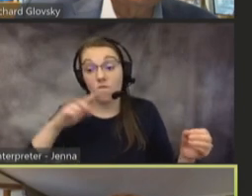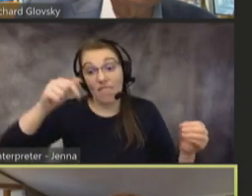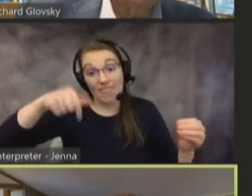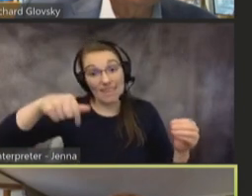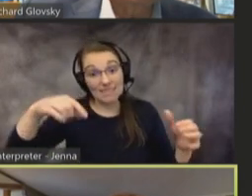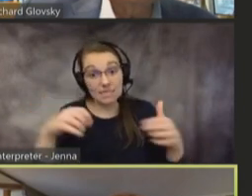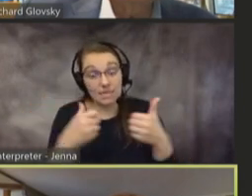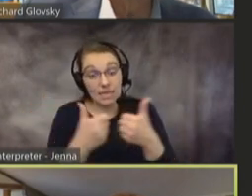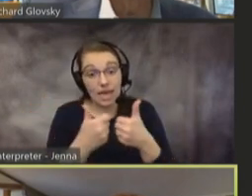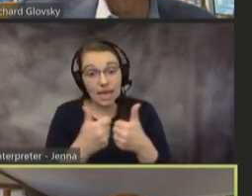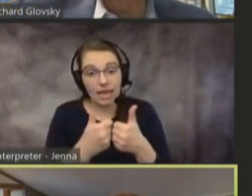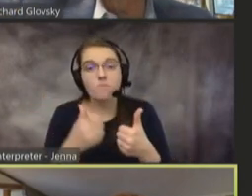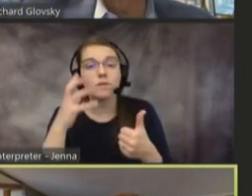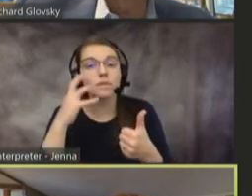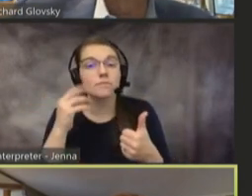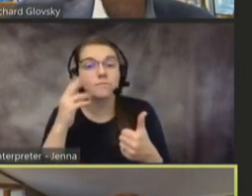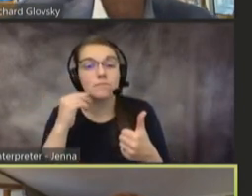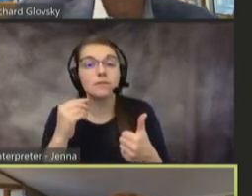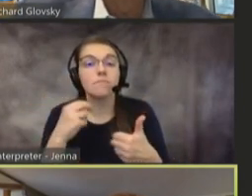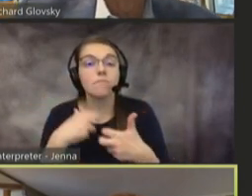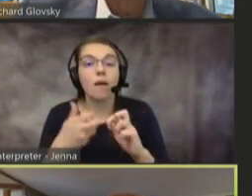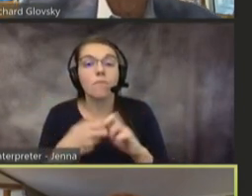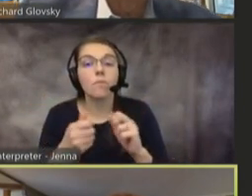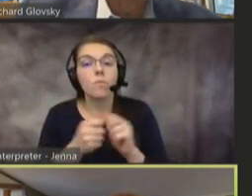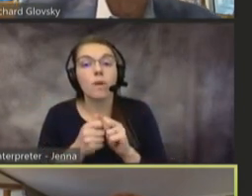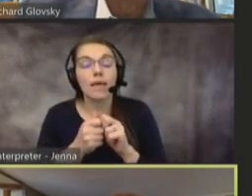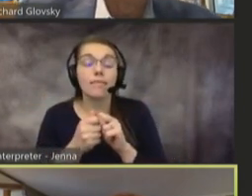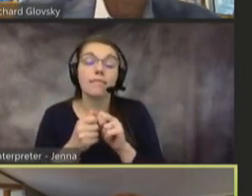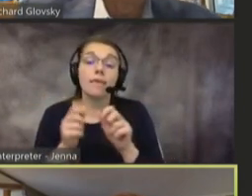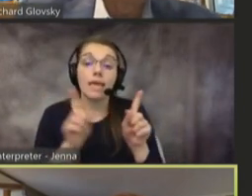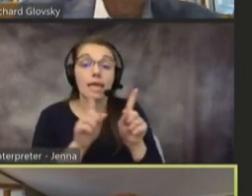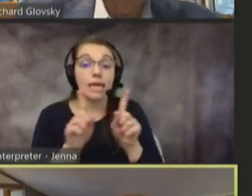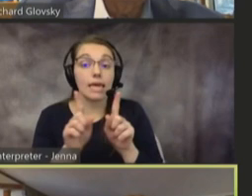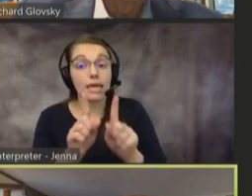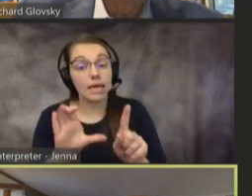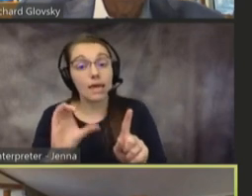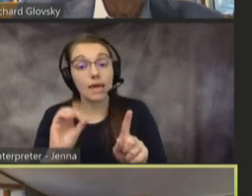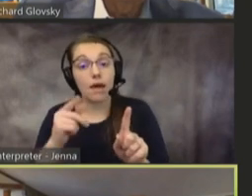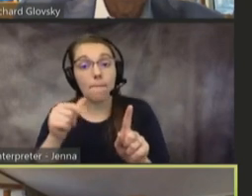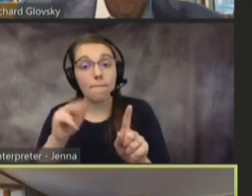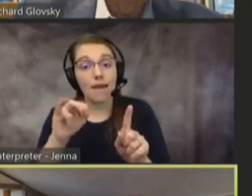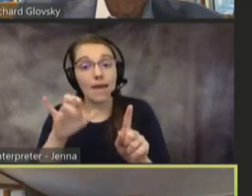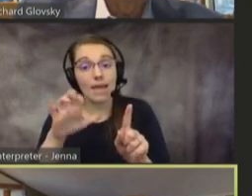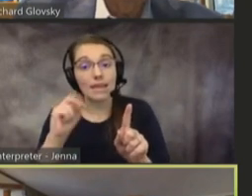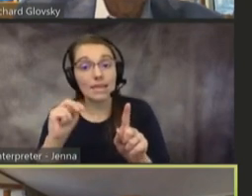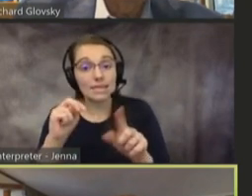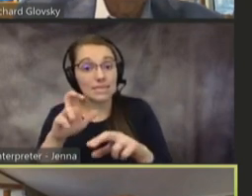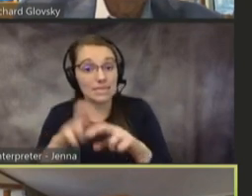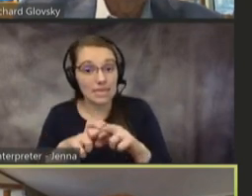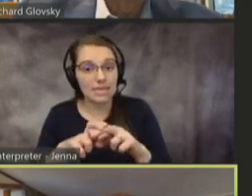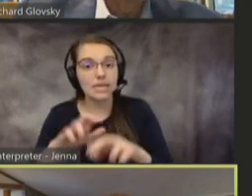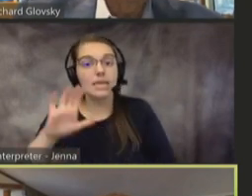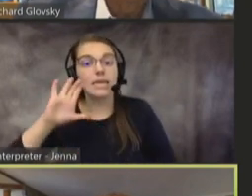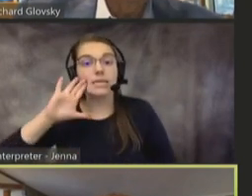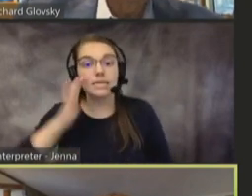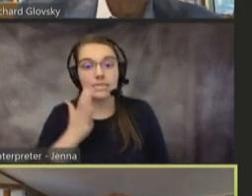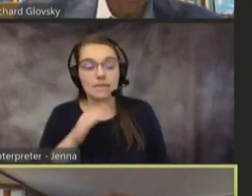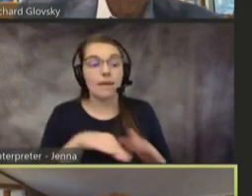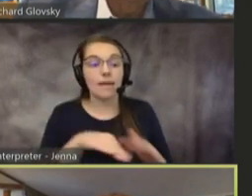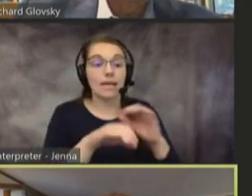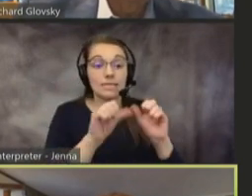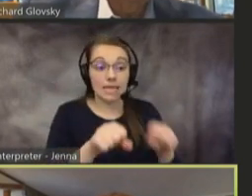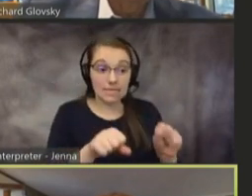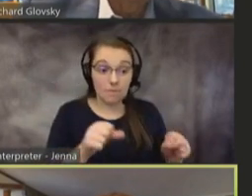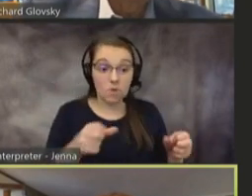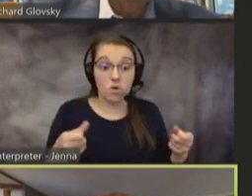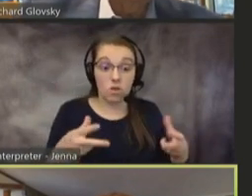We've run into the problem with companion seating. There appears to be a number of fixed seats next to the accessible seats.